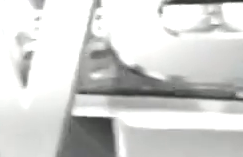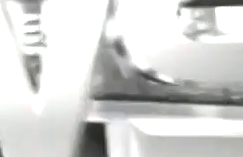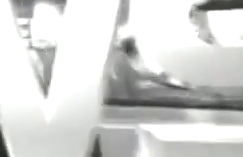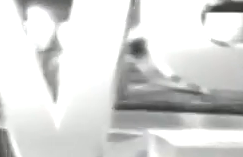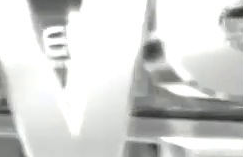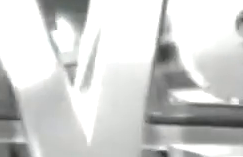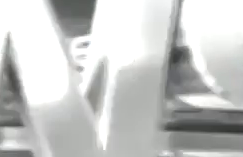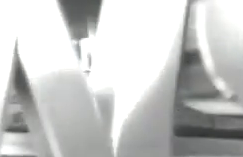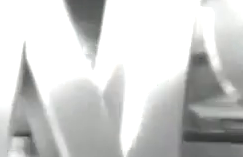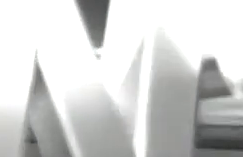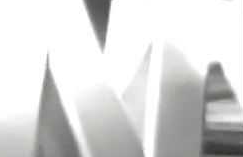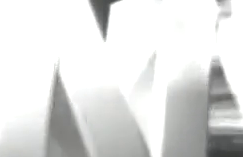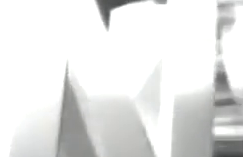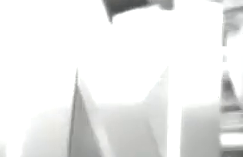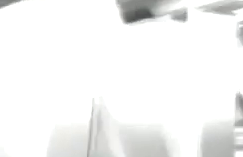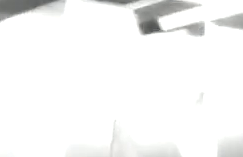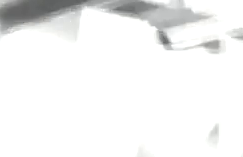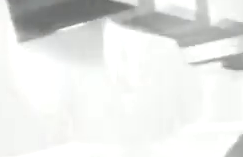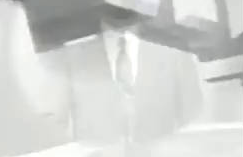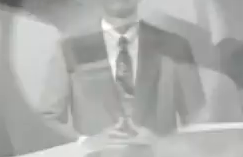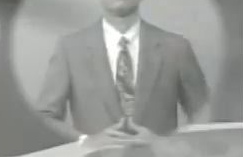News.